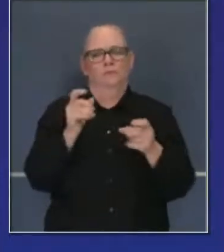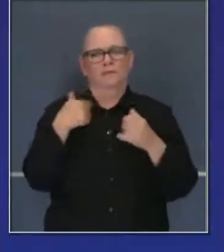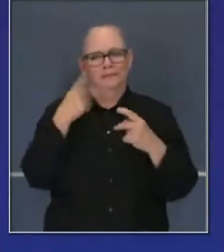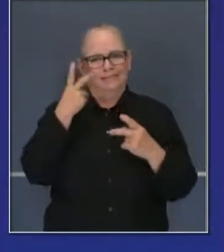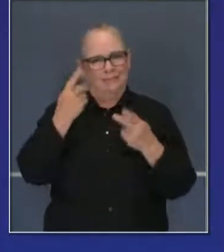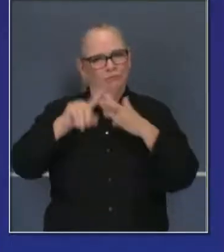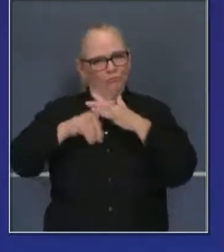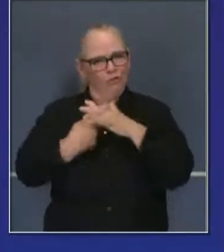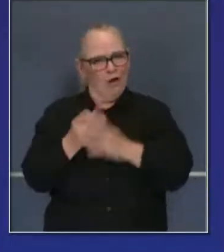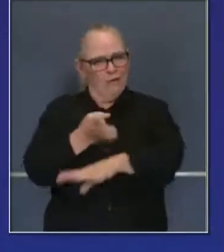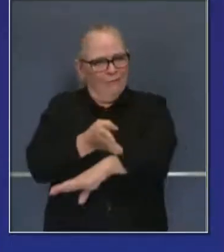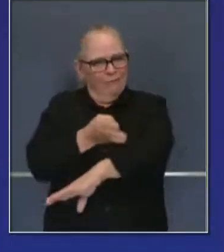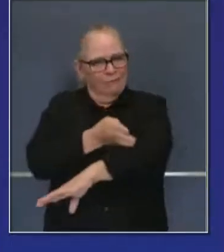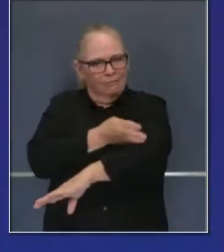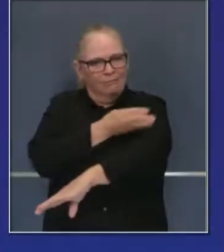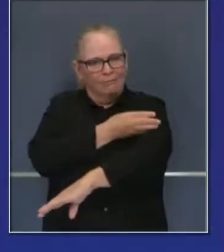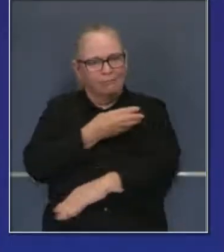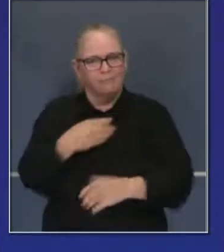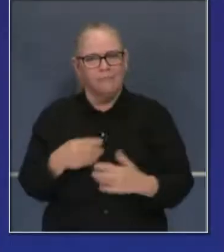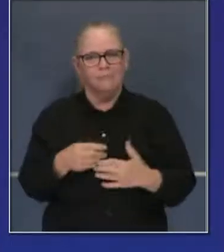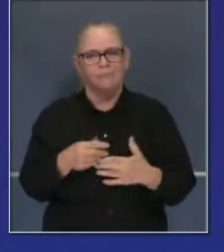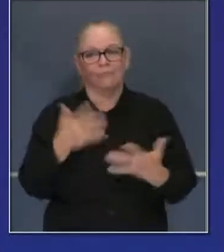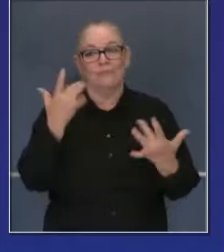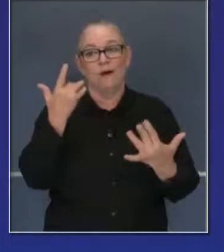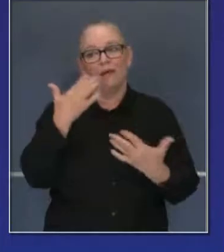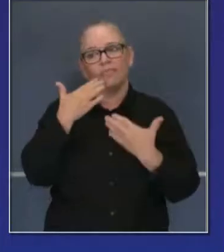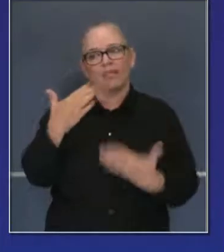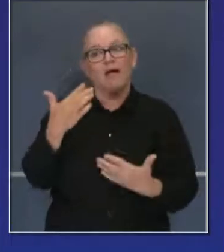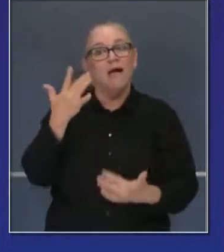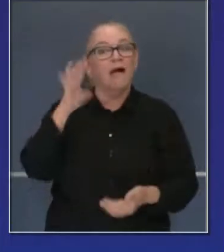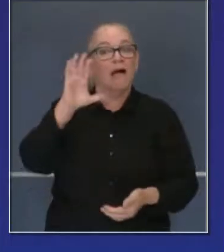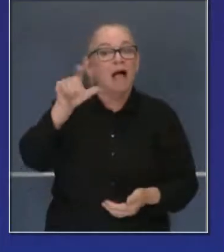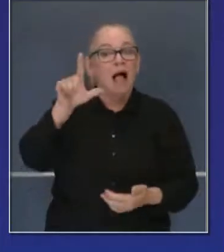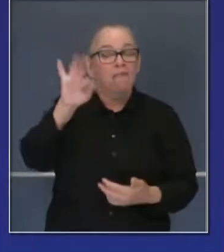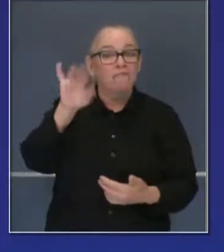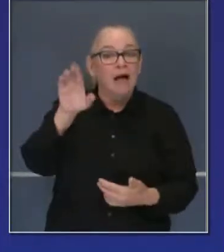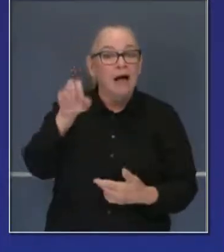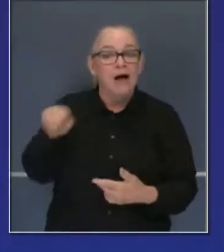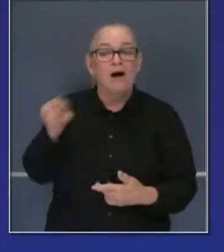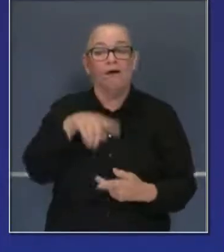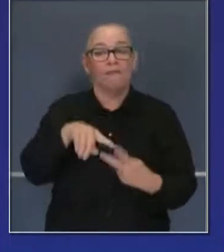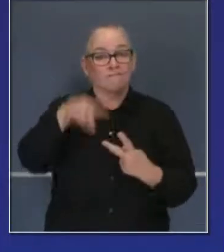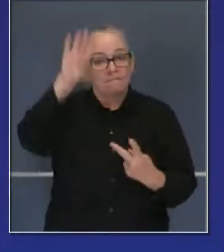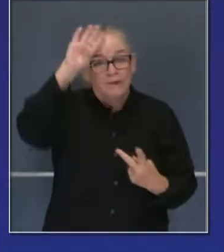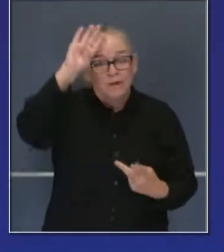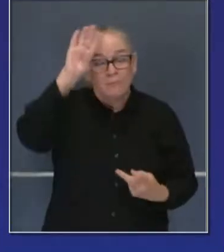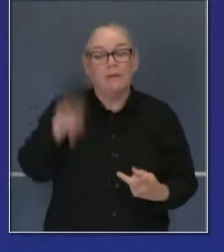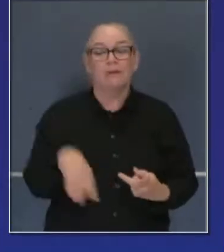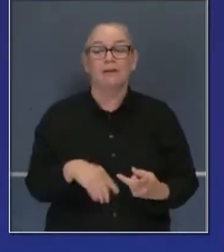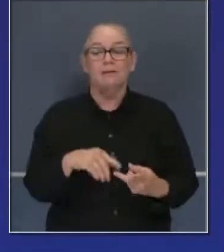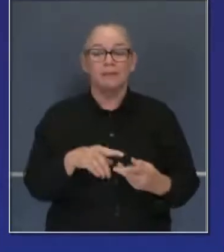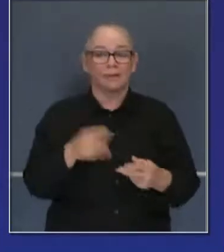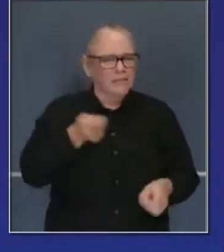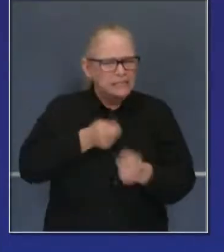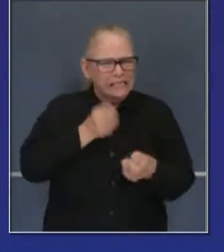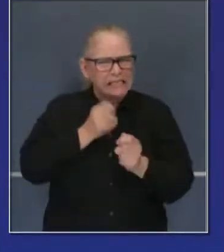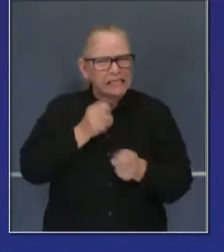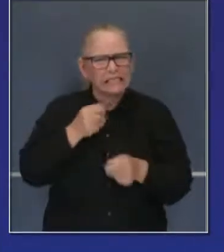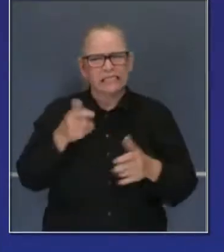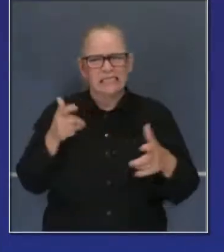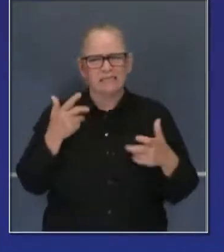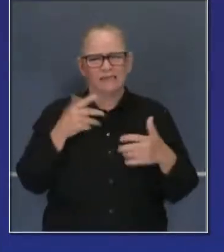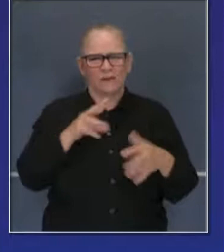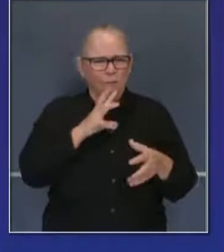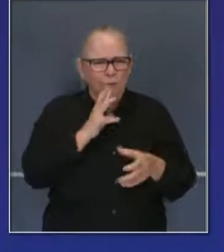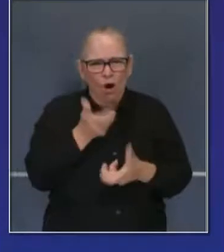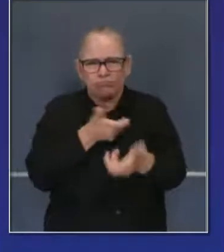and the mutual aid system and all the hard work, the stubborn hard work that includes hand crews and others out there on the front line. So if the weather